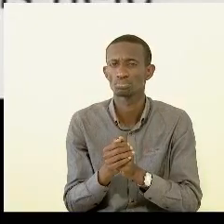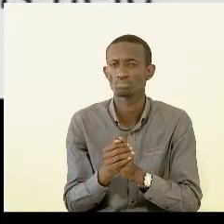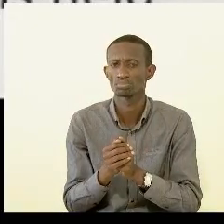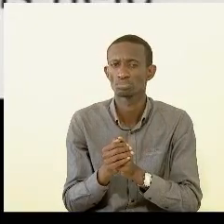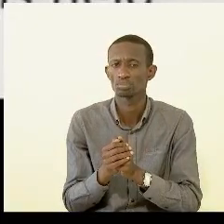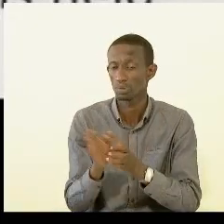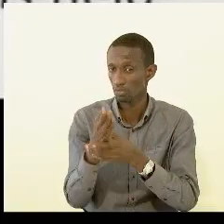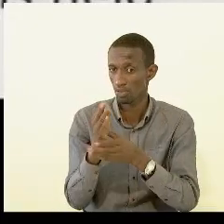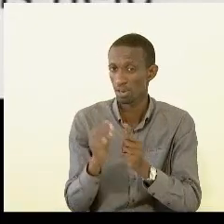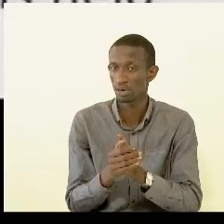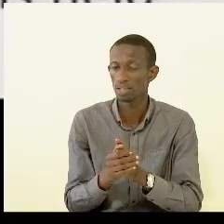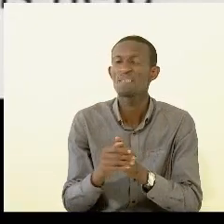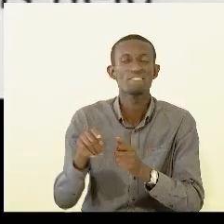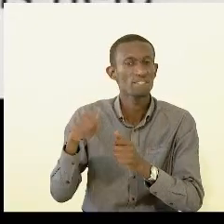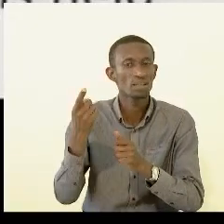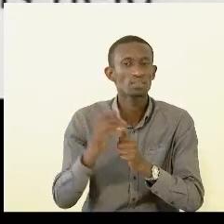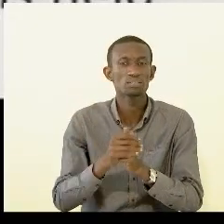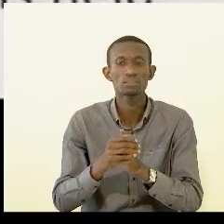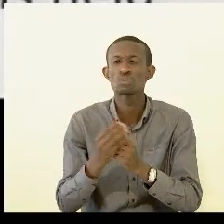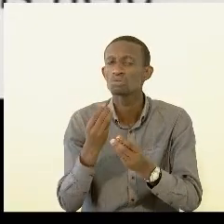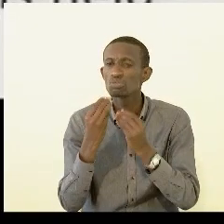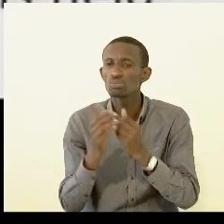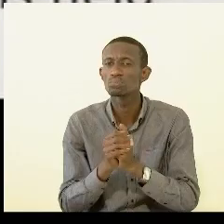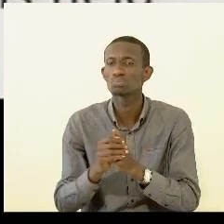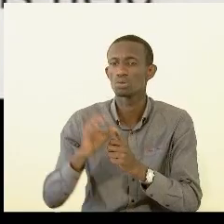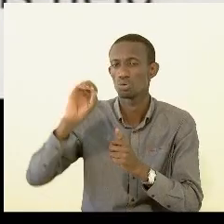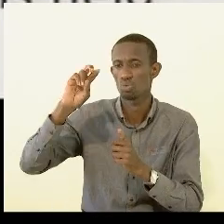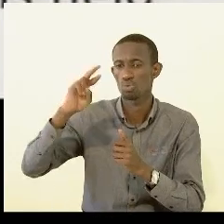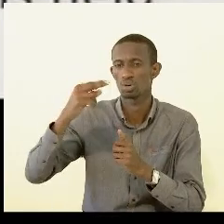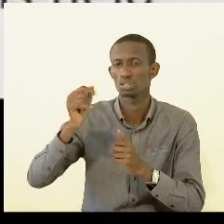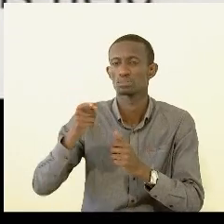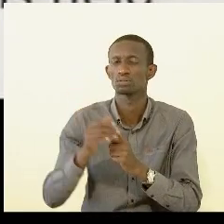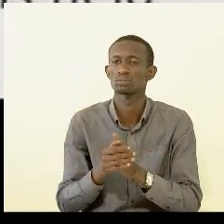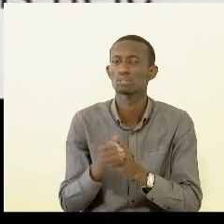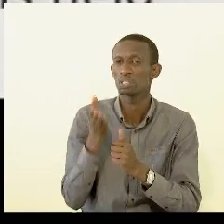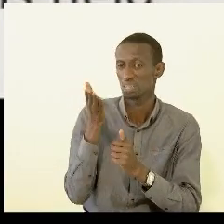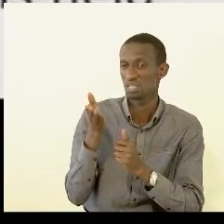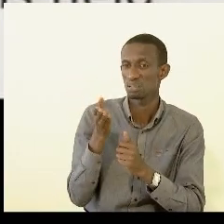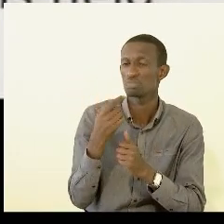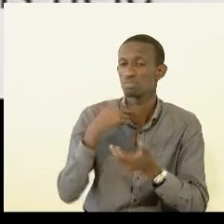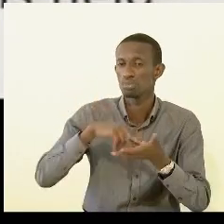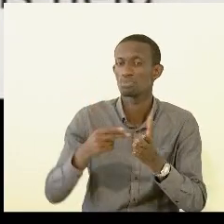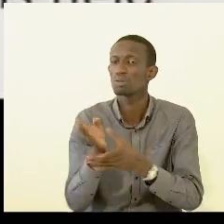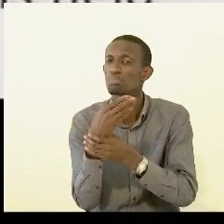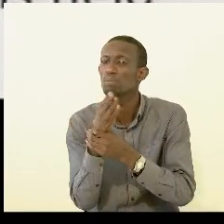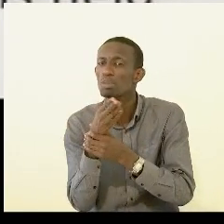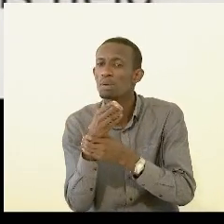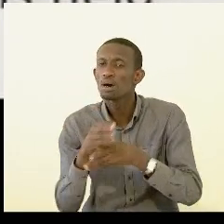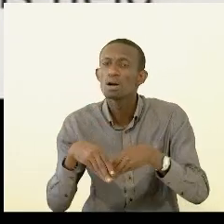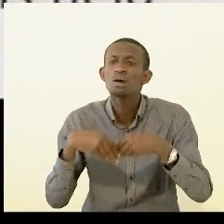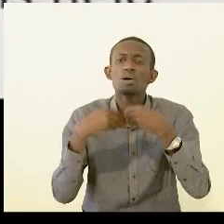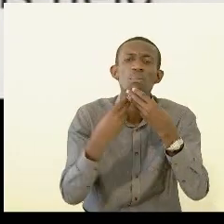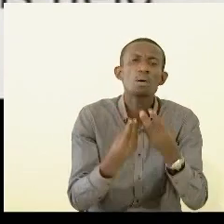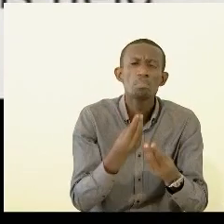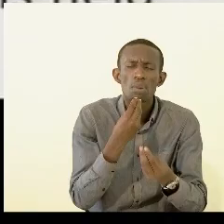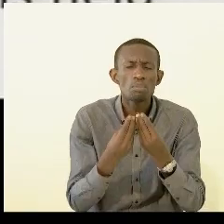Primary food-producing organs of the plant. That means leaves are very important in providing food for